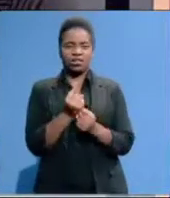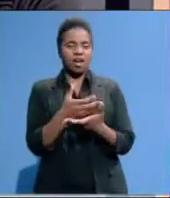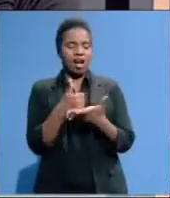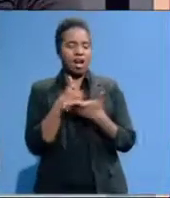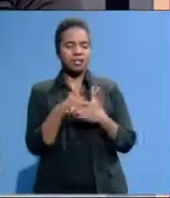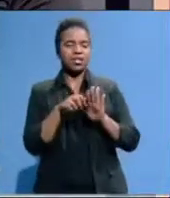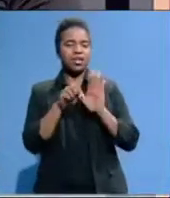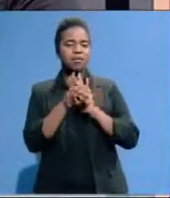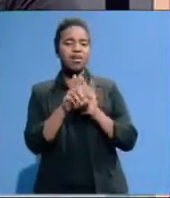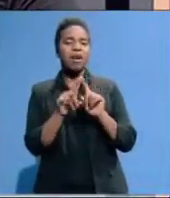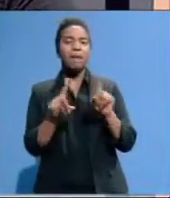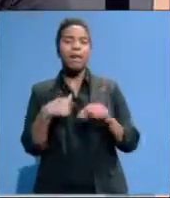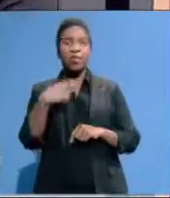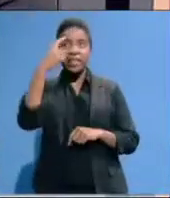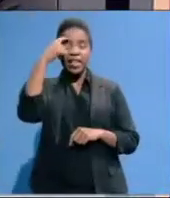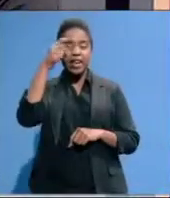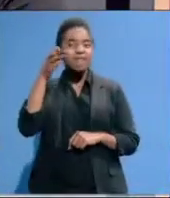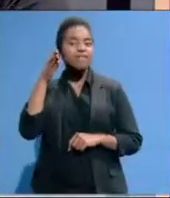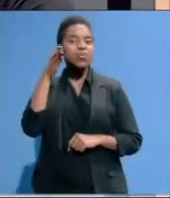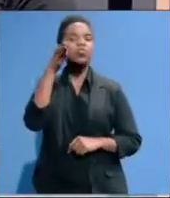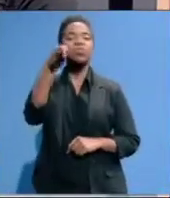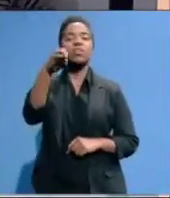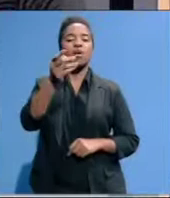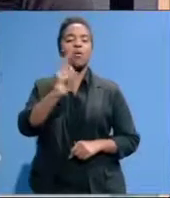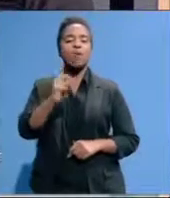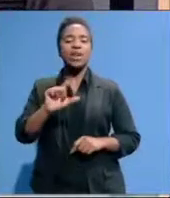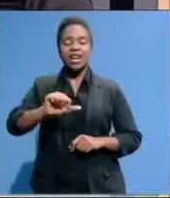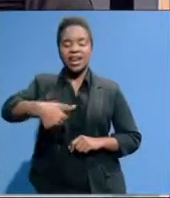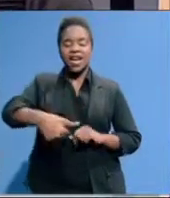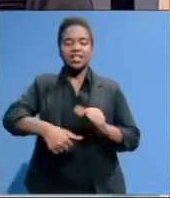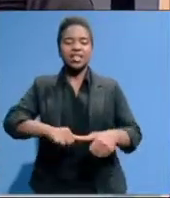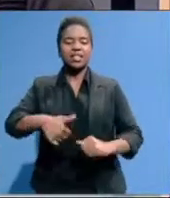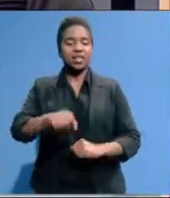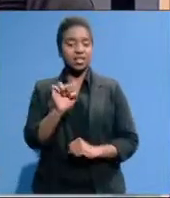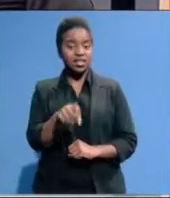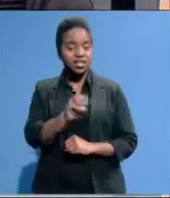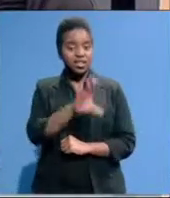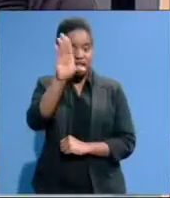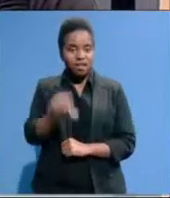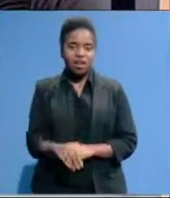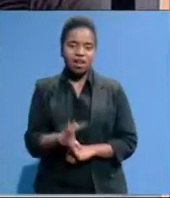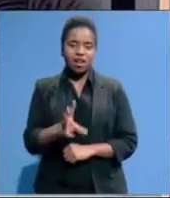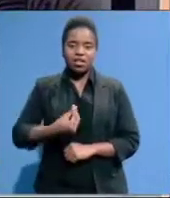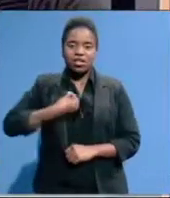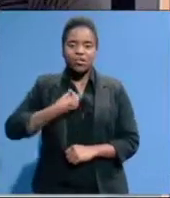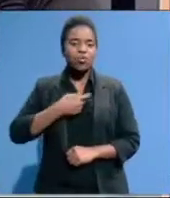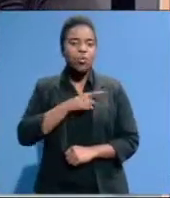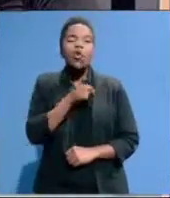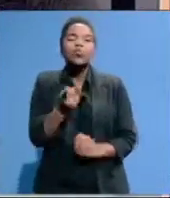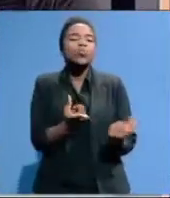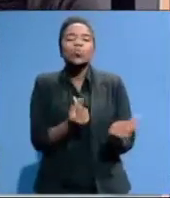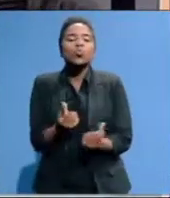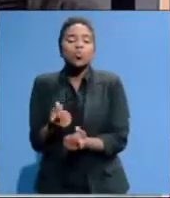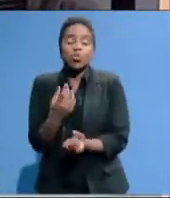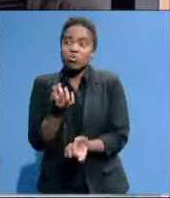almost have to be a forward thinker, and you have to preempt what we'll be going through as South Africans, especially the youth, because this is what you do, is you